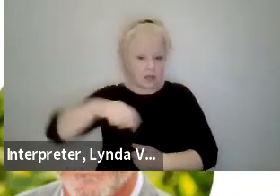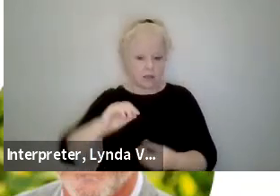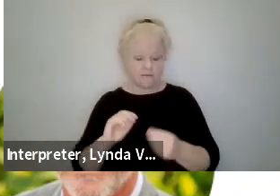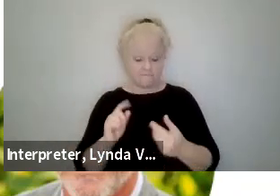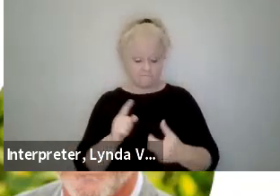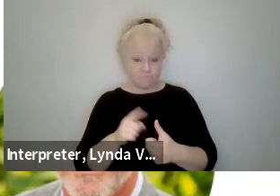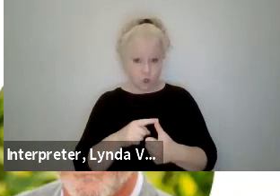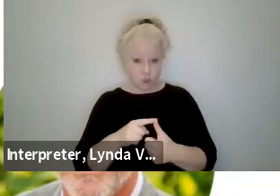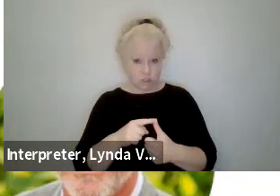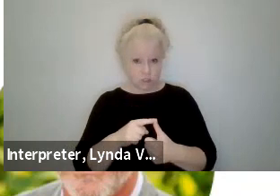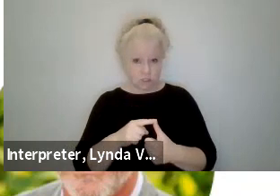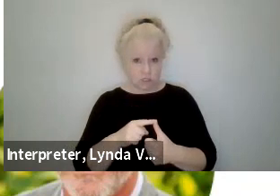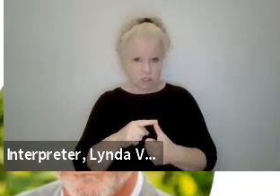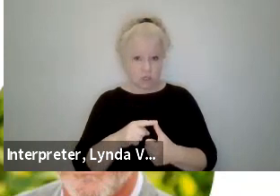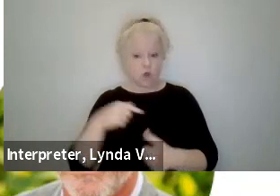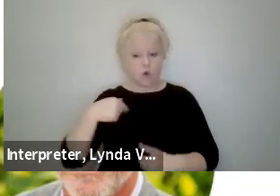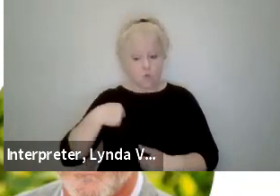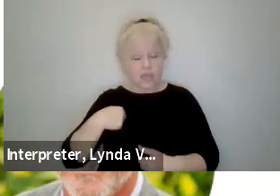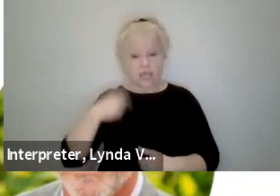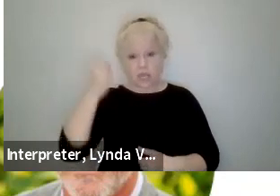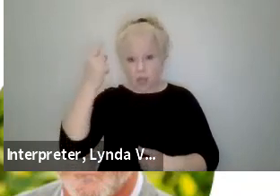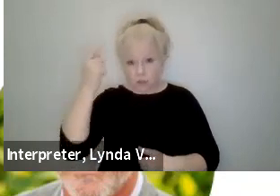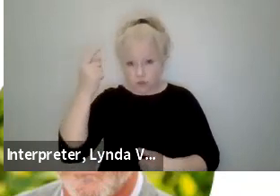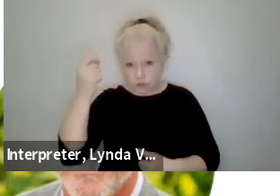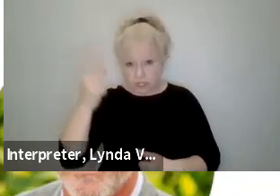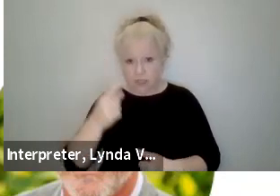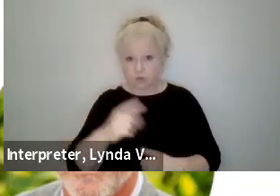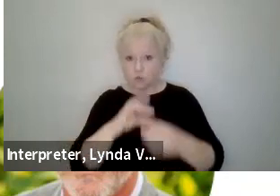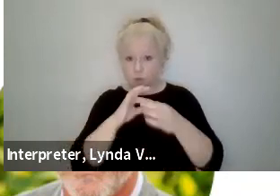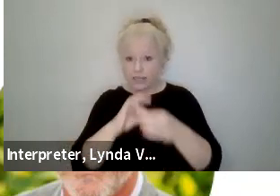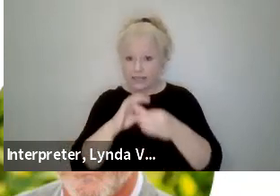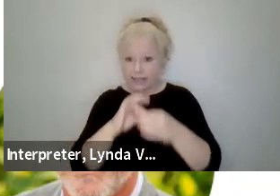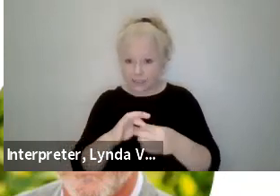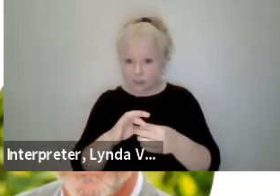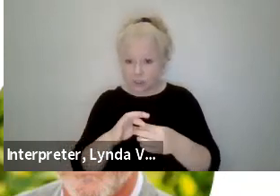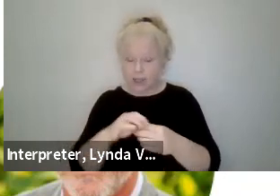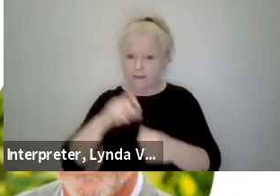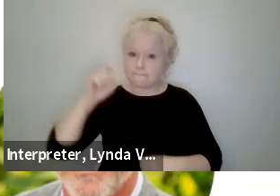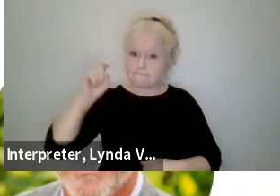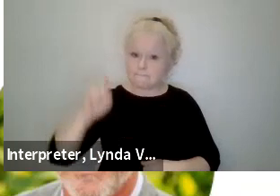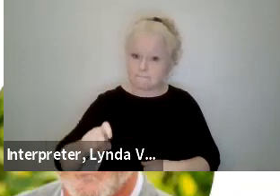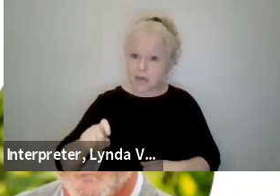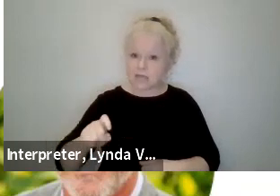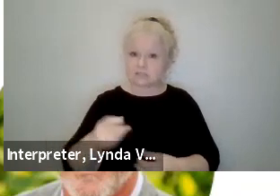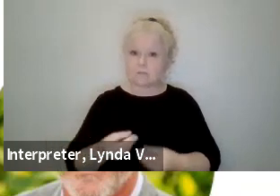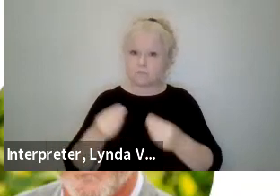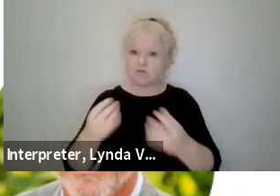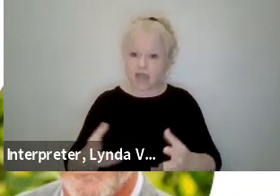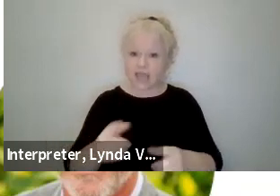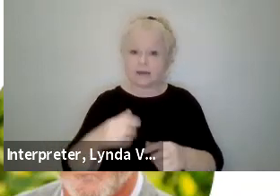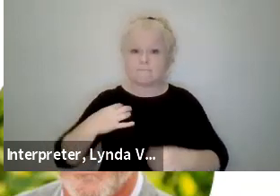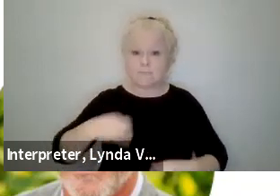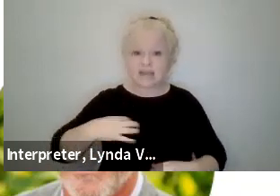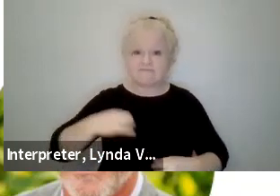one, that we understand that the relationship really must provide meaningful benefits to everyone